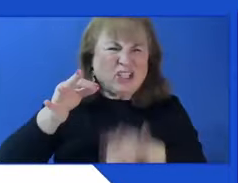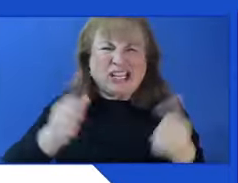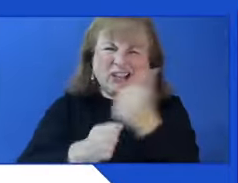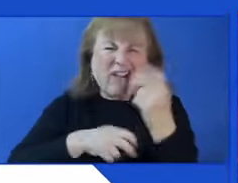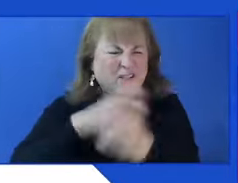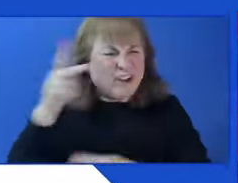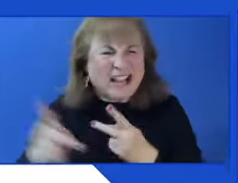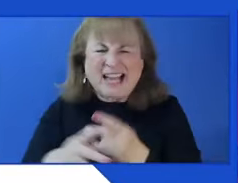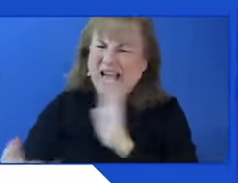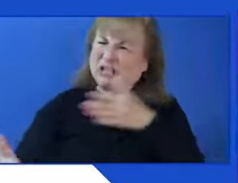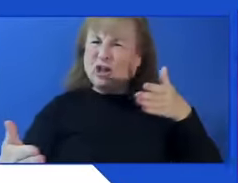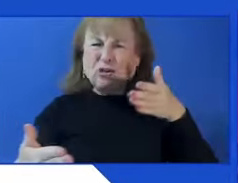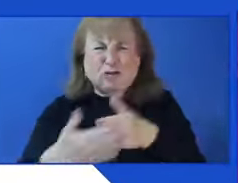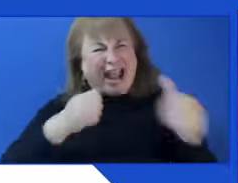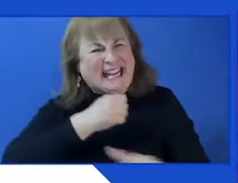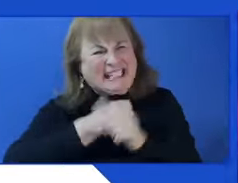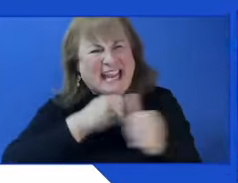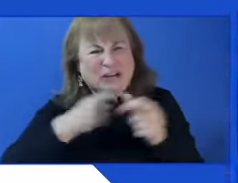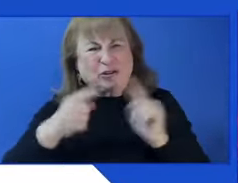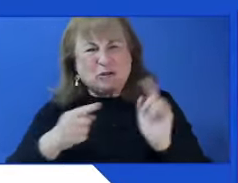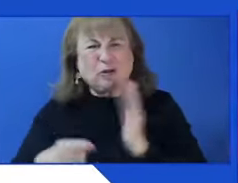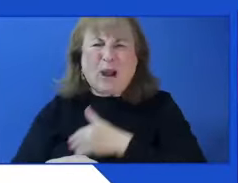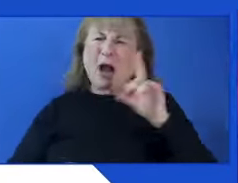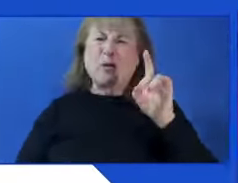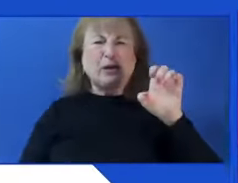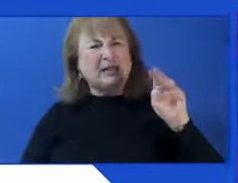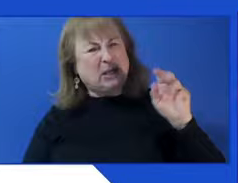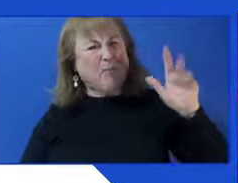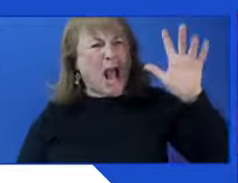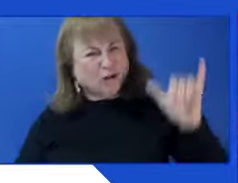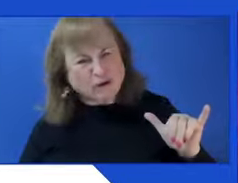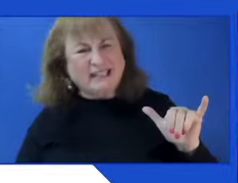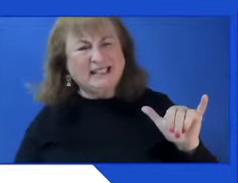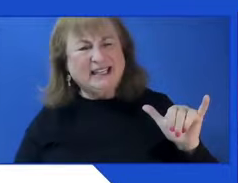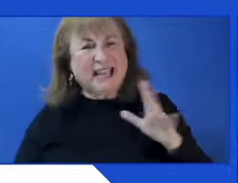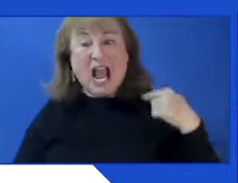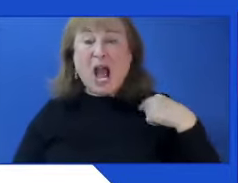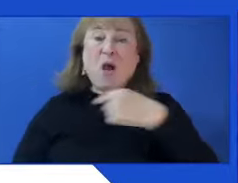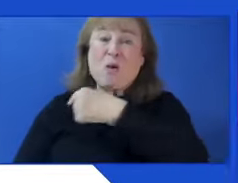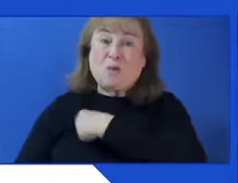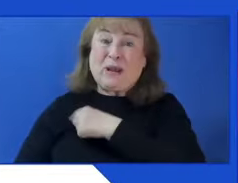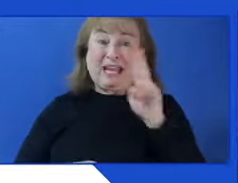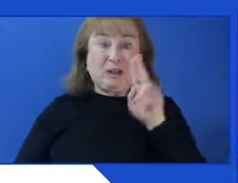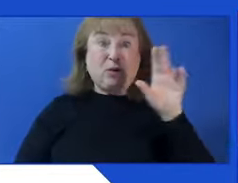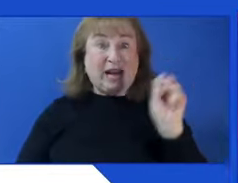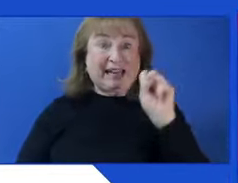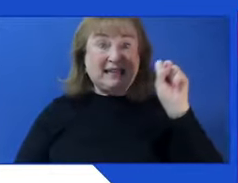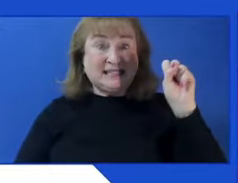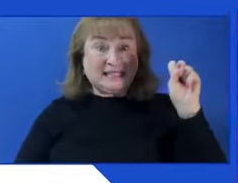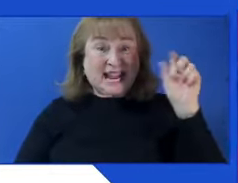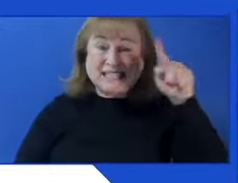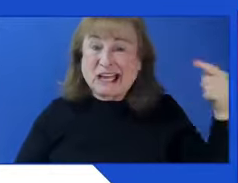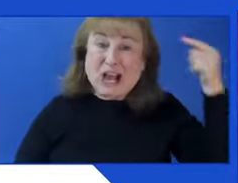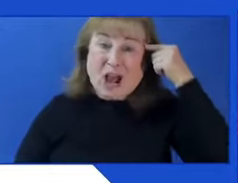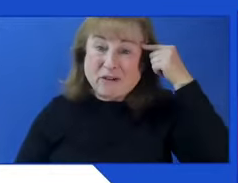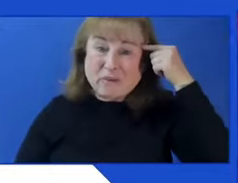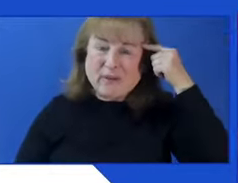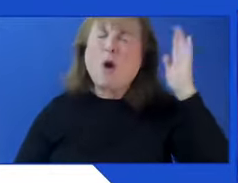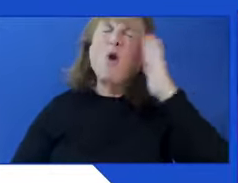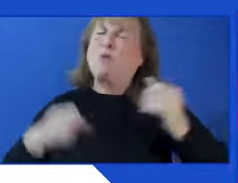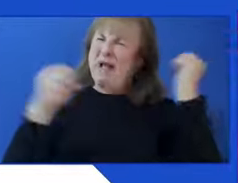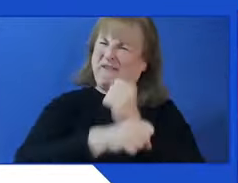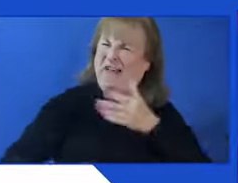a direct danger to our democracy. And we, the United States government, will fight